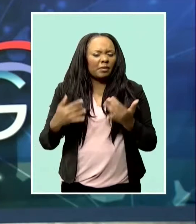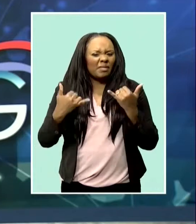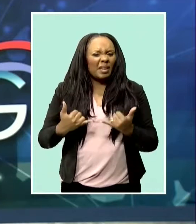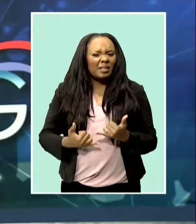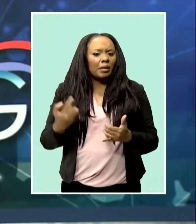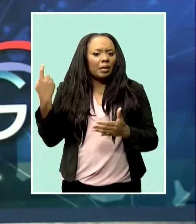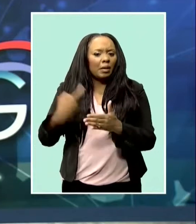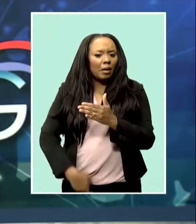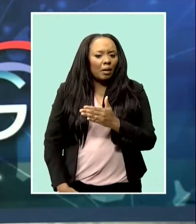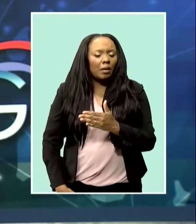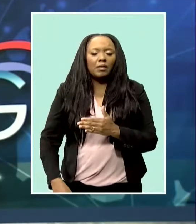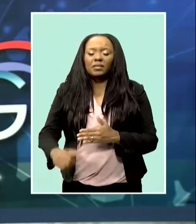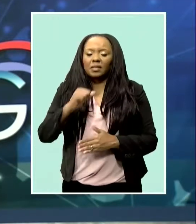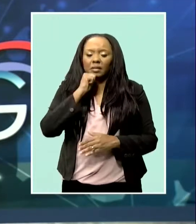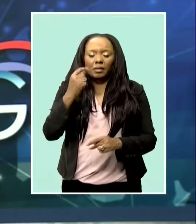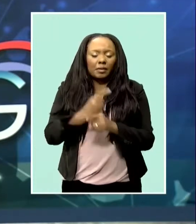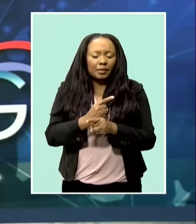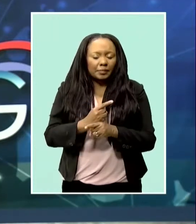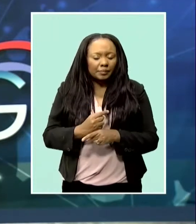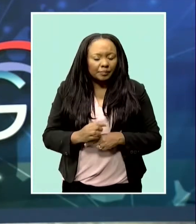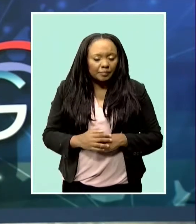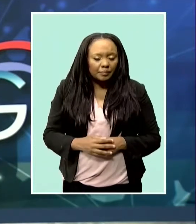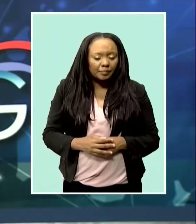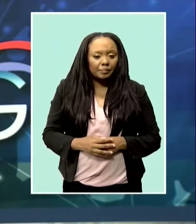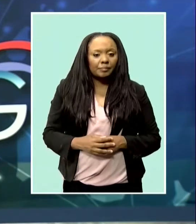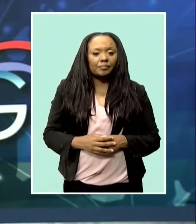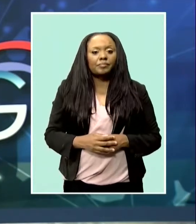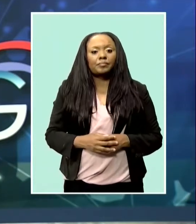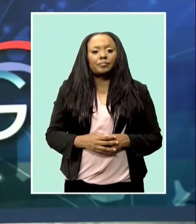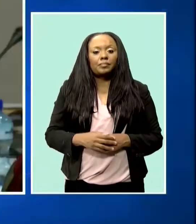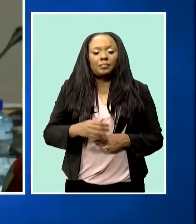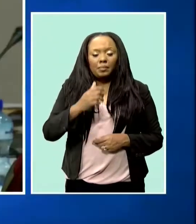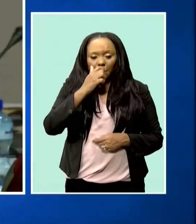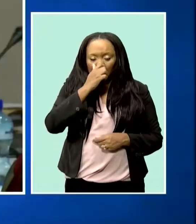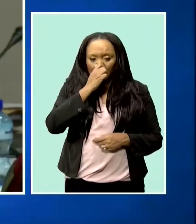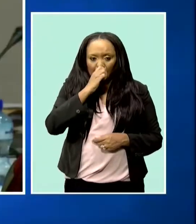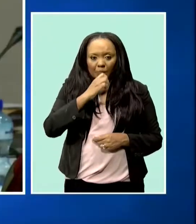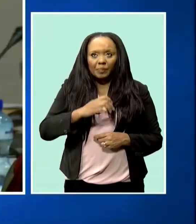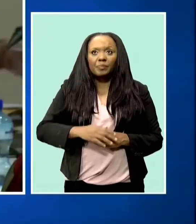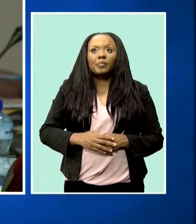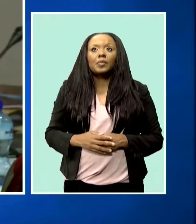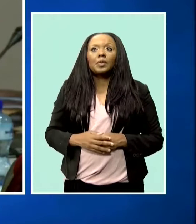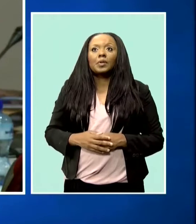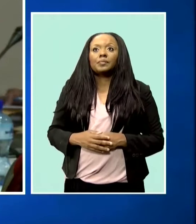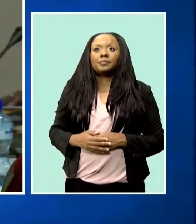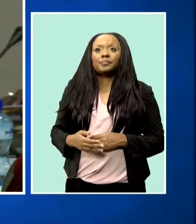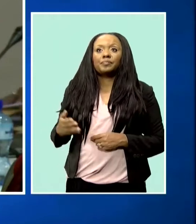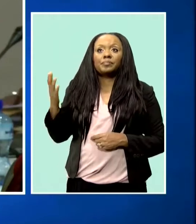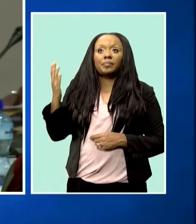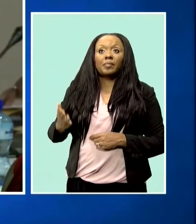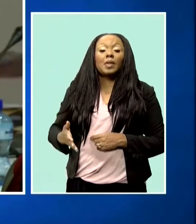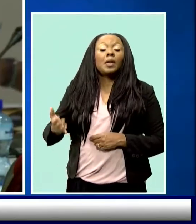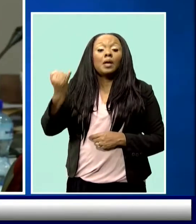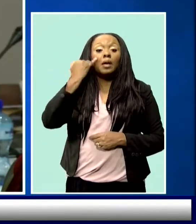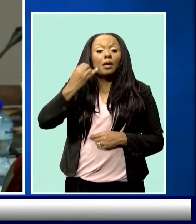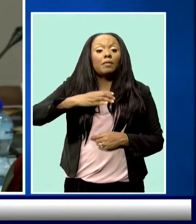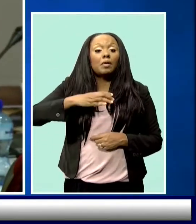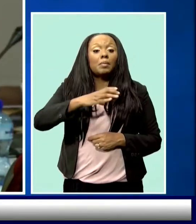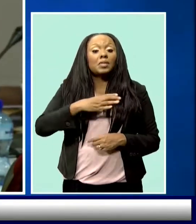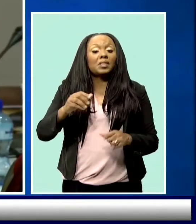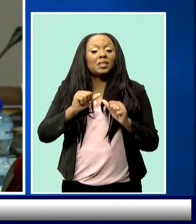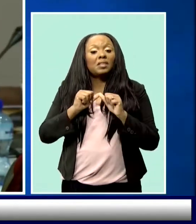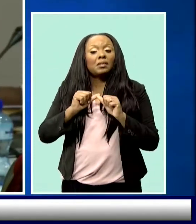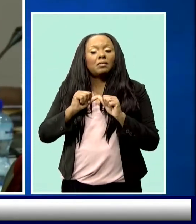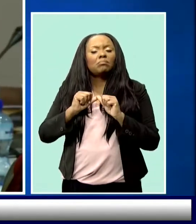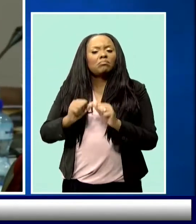being used by the FTC are incorrect. The Commission will be acting unreasonably if the Commission proceeds to hear